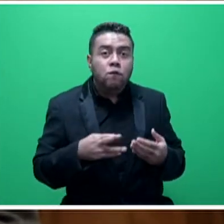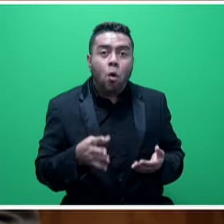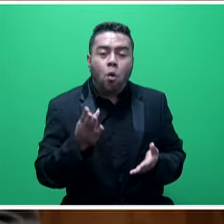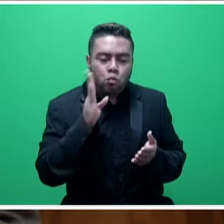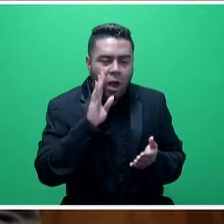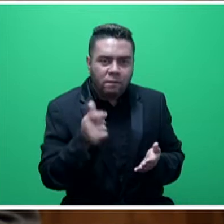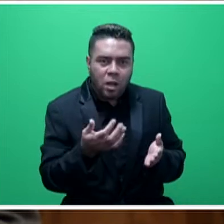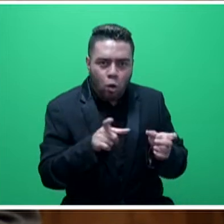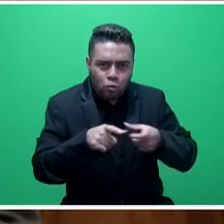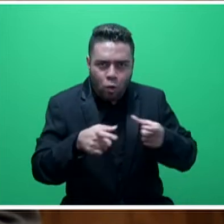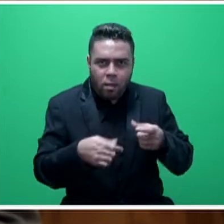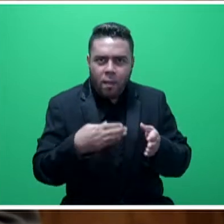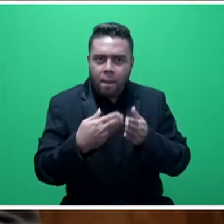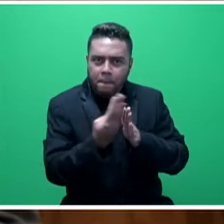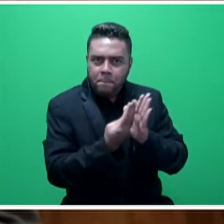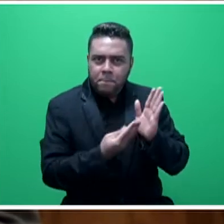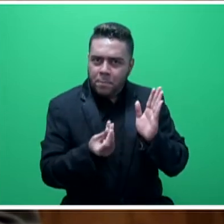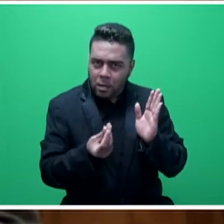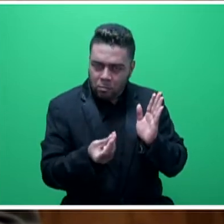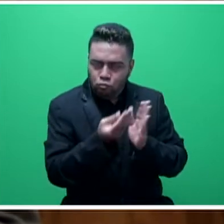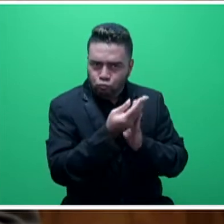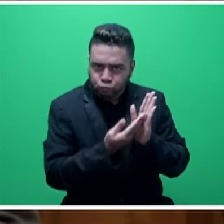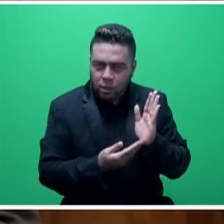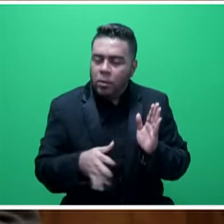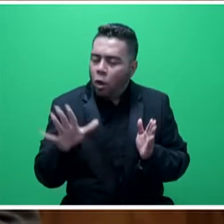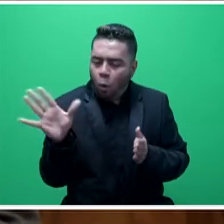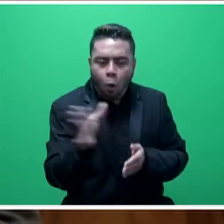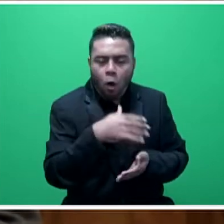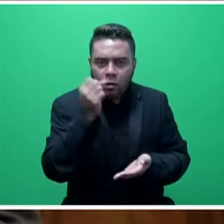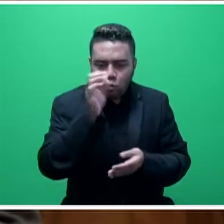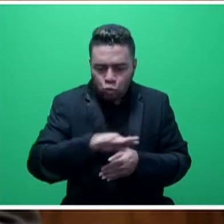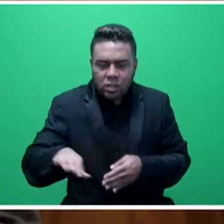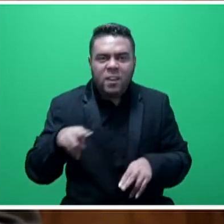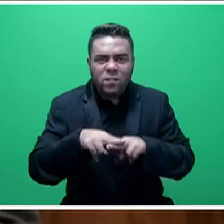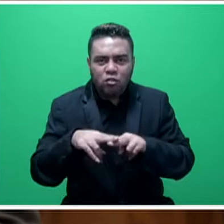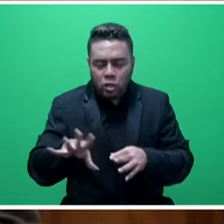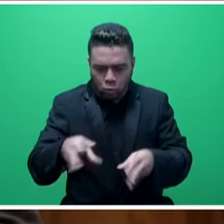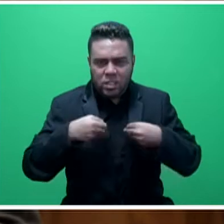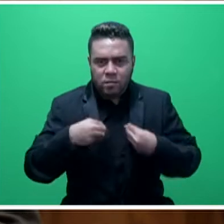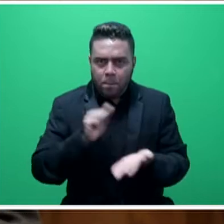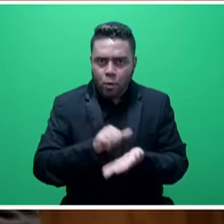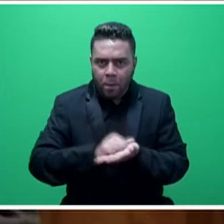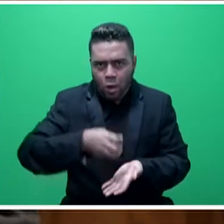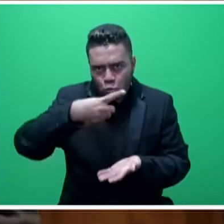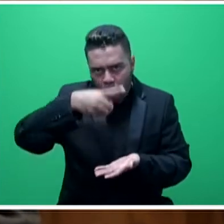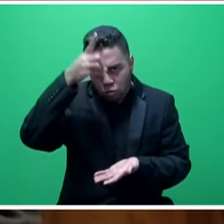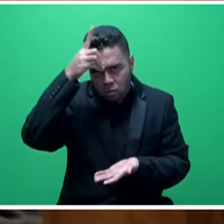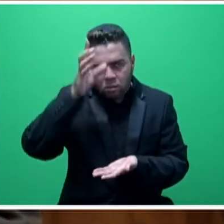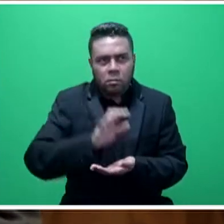and of course to manage our budget while ensuring that every child in Fiji gets education. Mr. Speaker said,